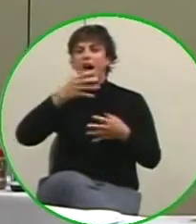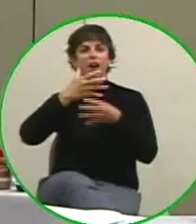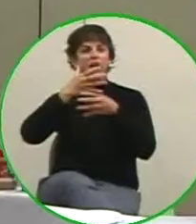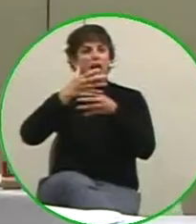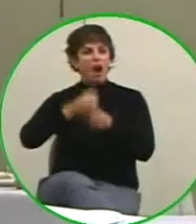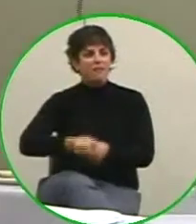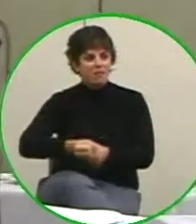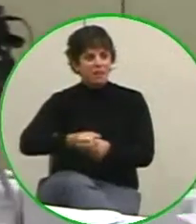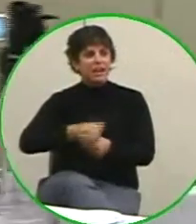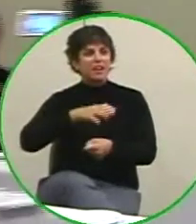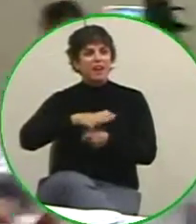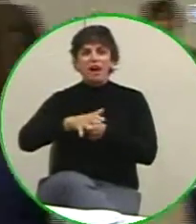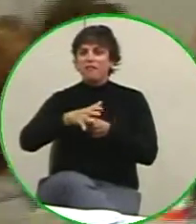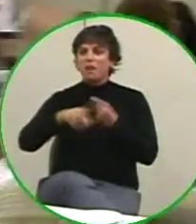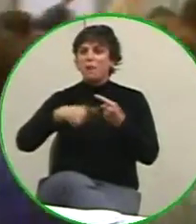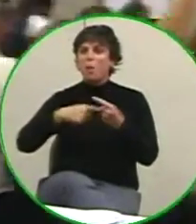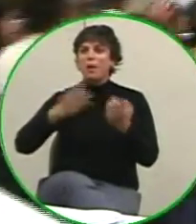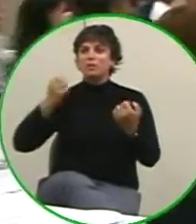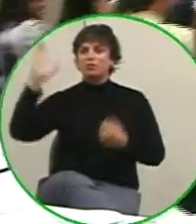on reinforcer or punisher?